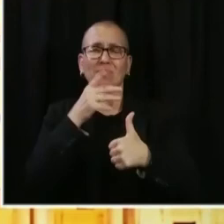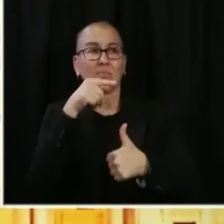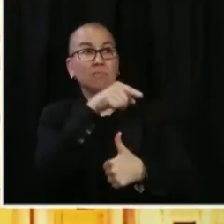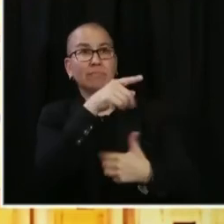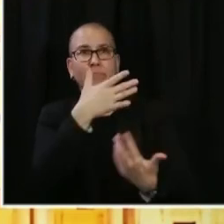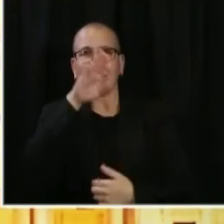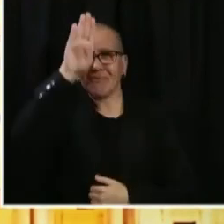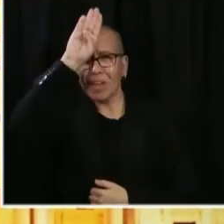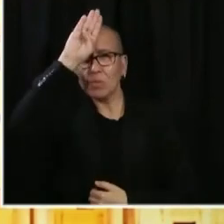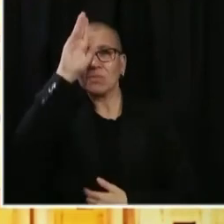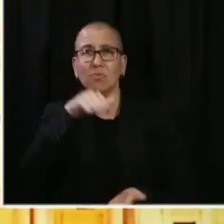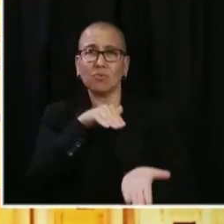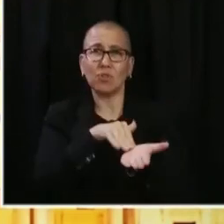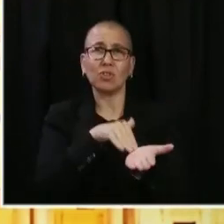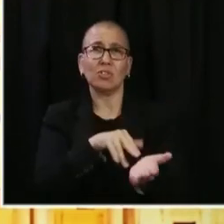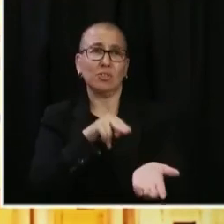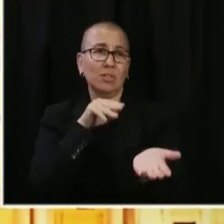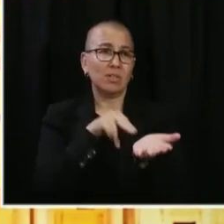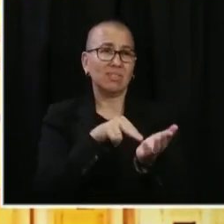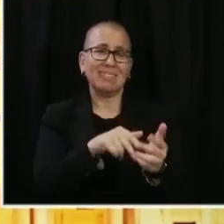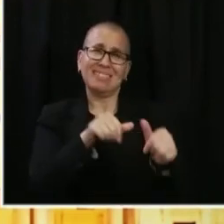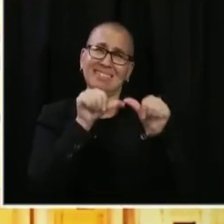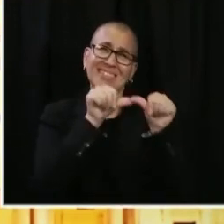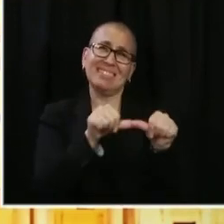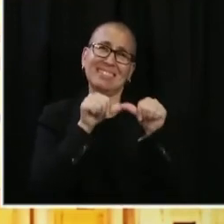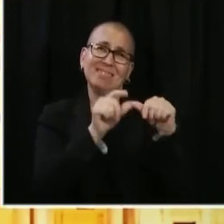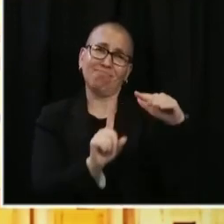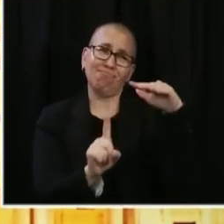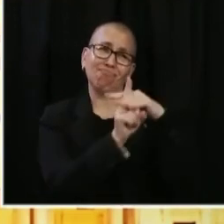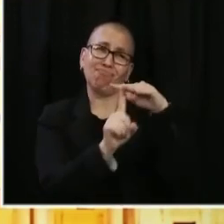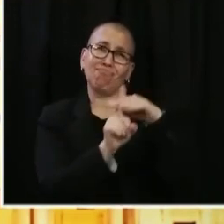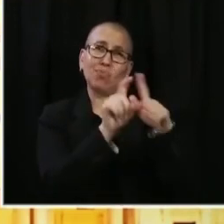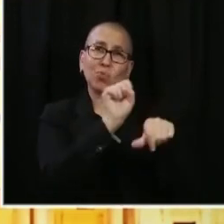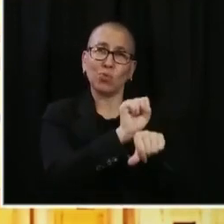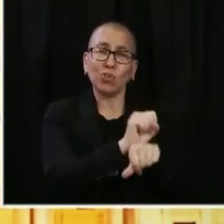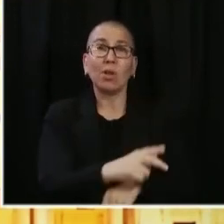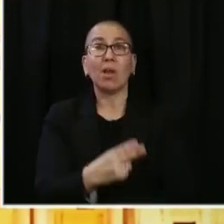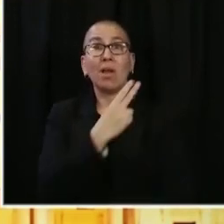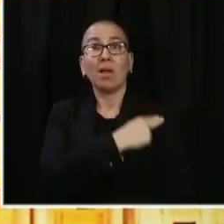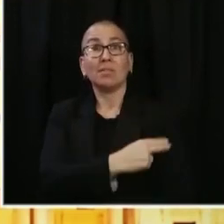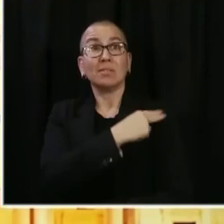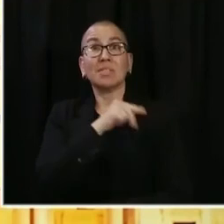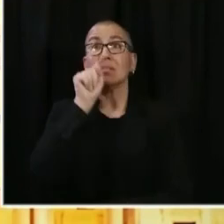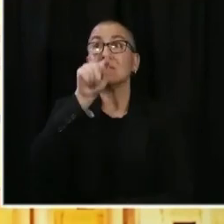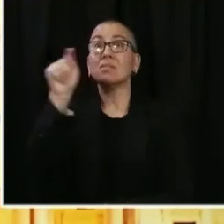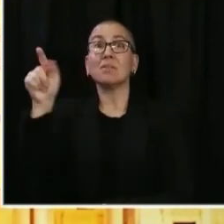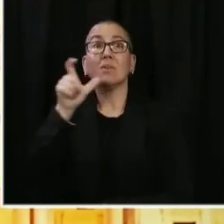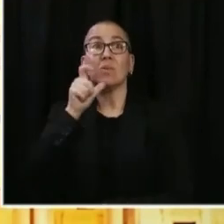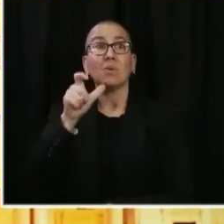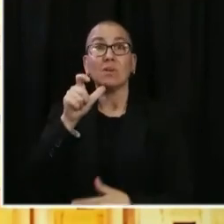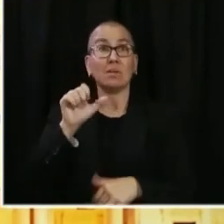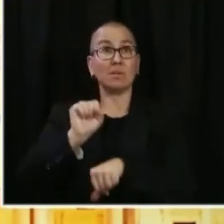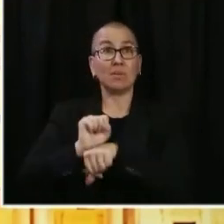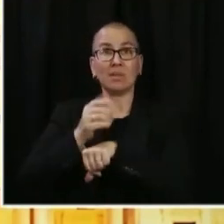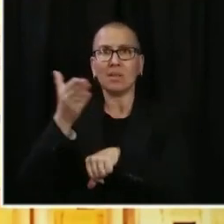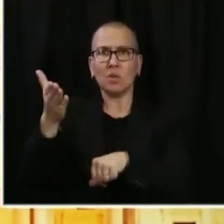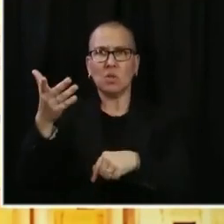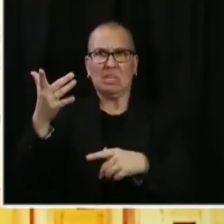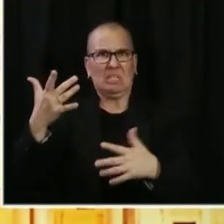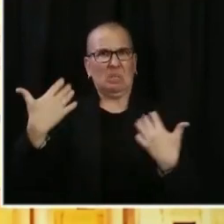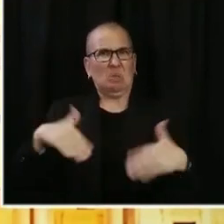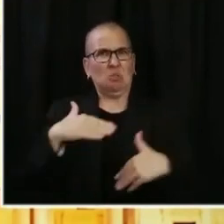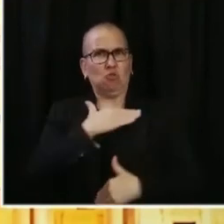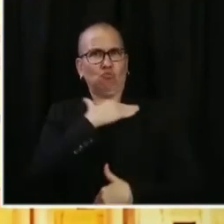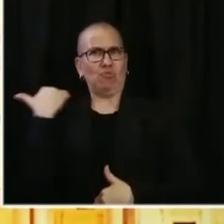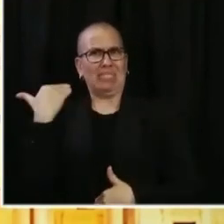day to protect us. From hospitals to care facilities, these Minnesotans are putting themselves in harm's way to keep others safe. We